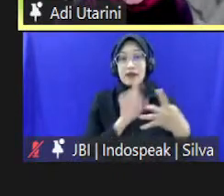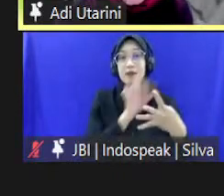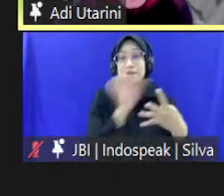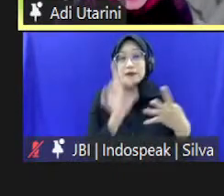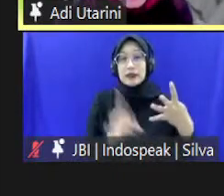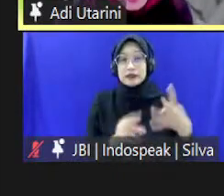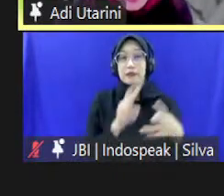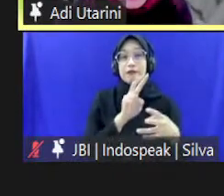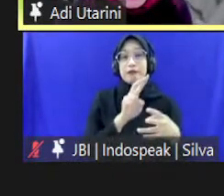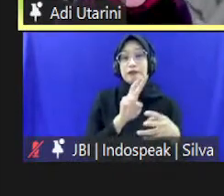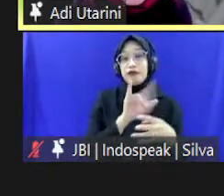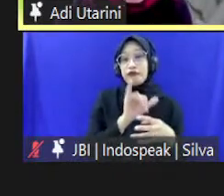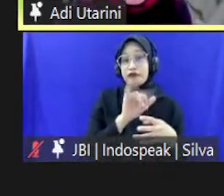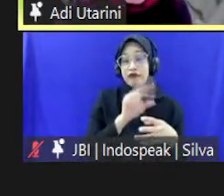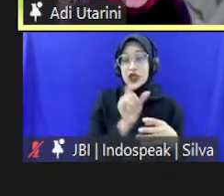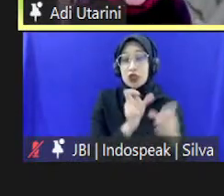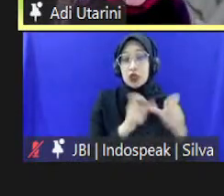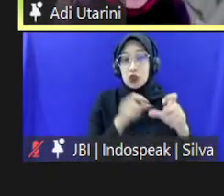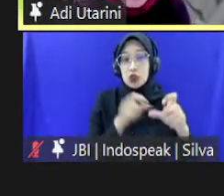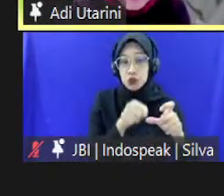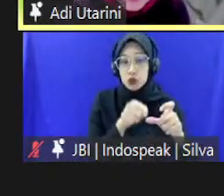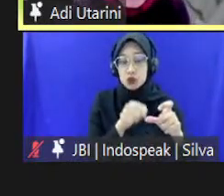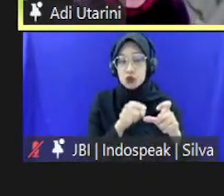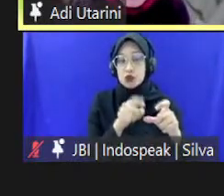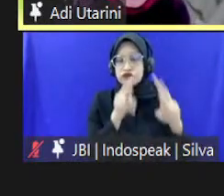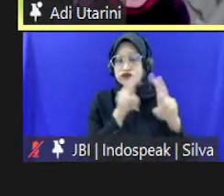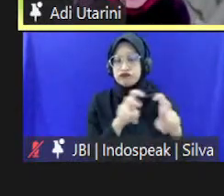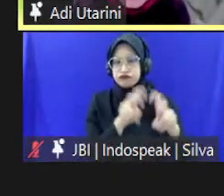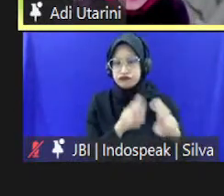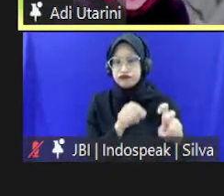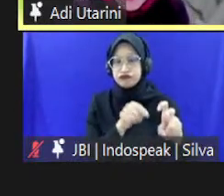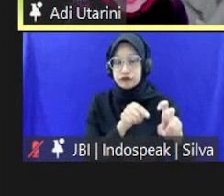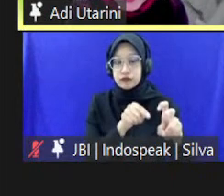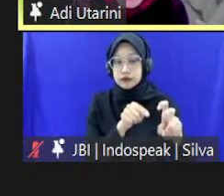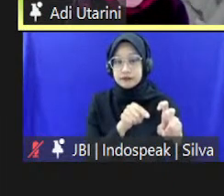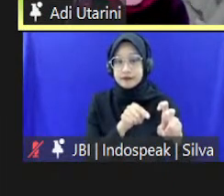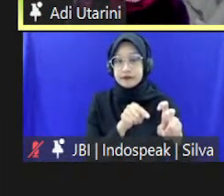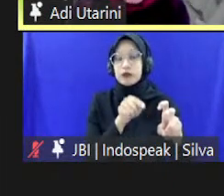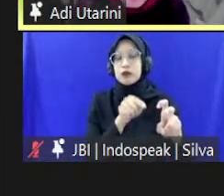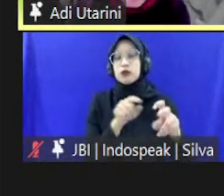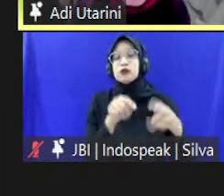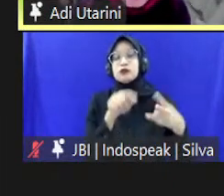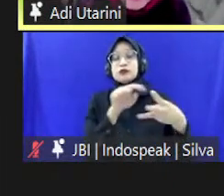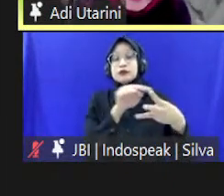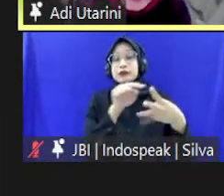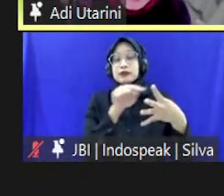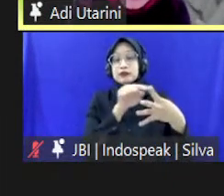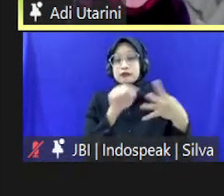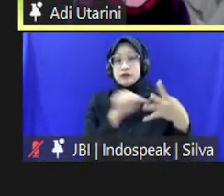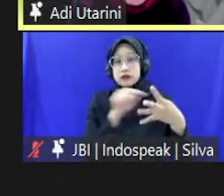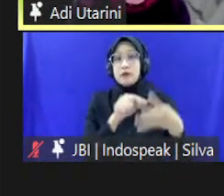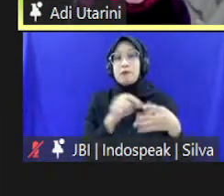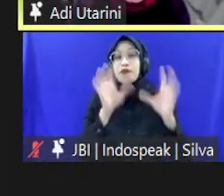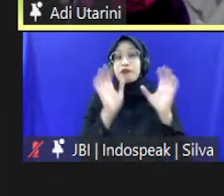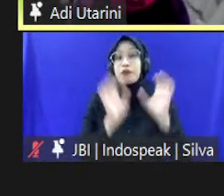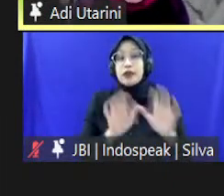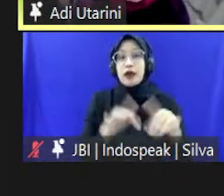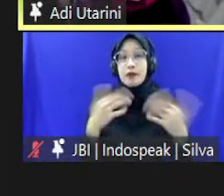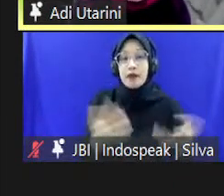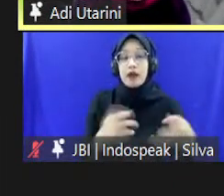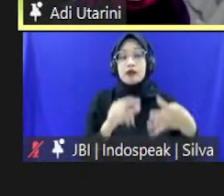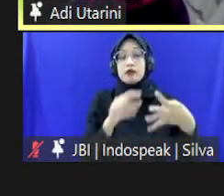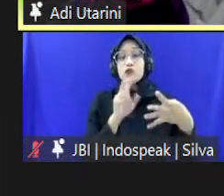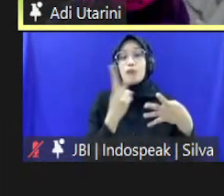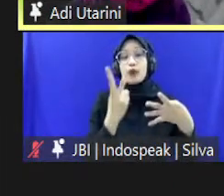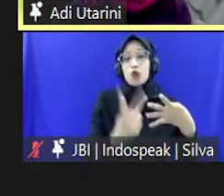all detected in the trial, but predominantly with serotype 2 and 4. And there was no evidence